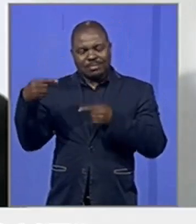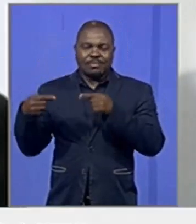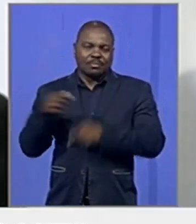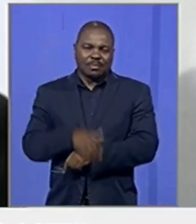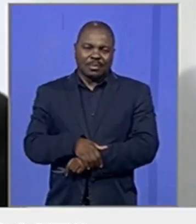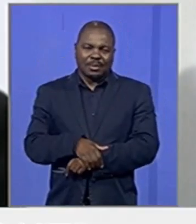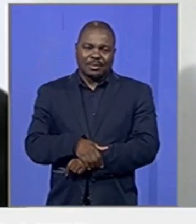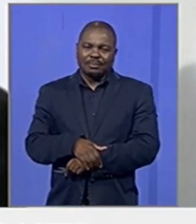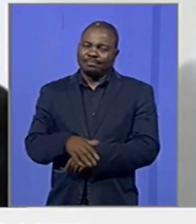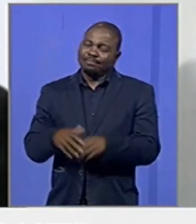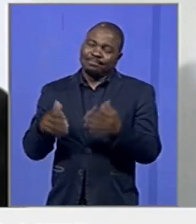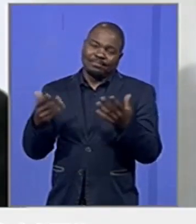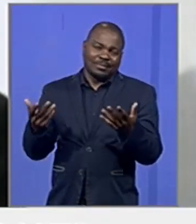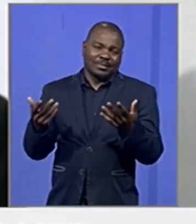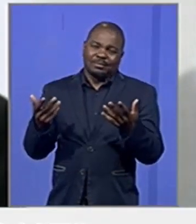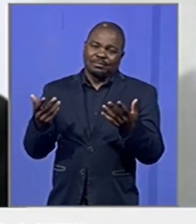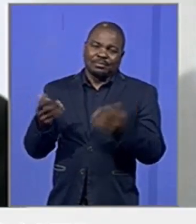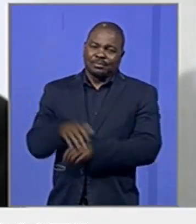it's